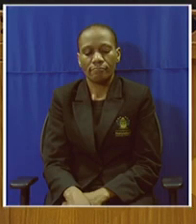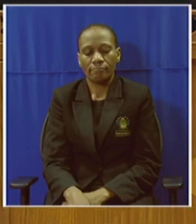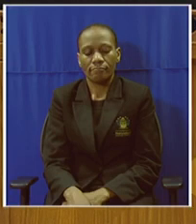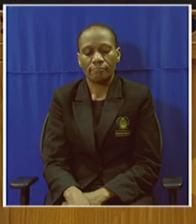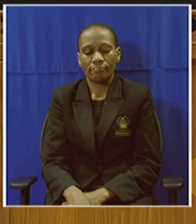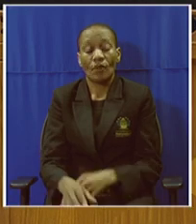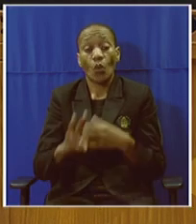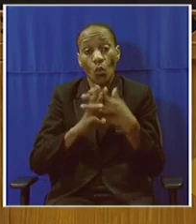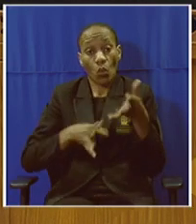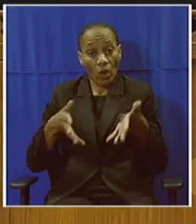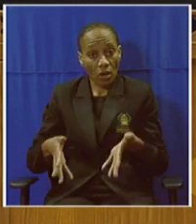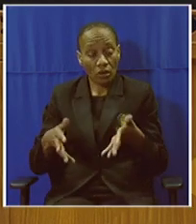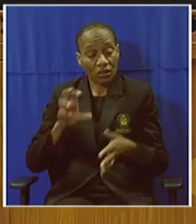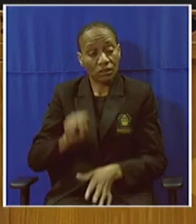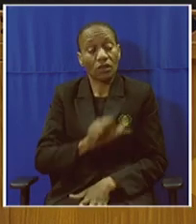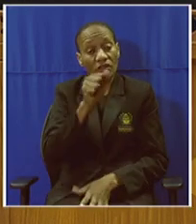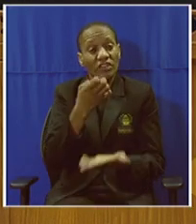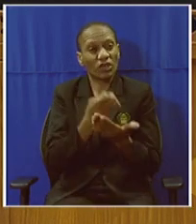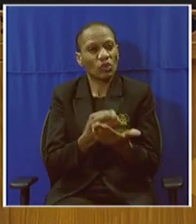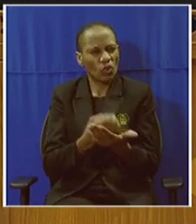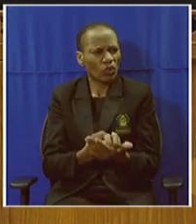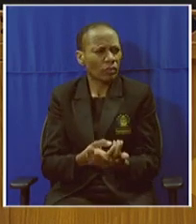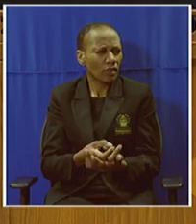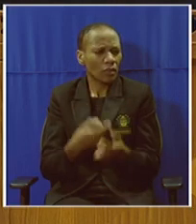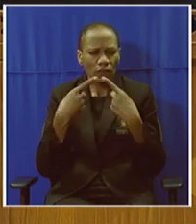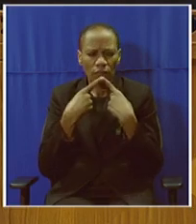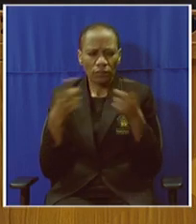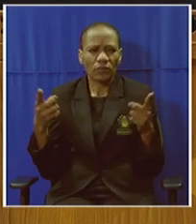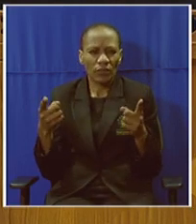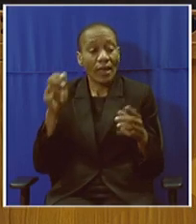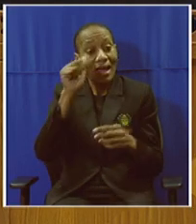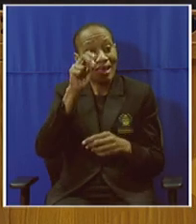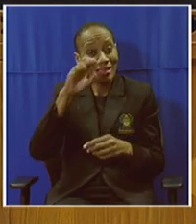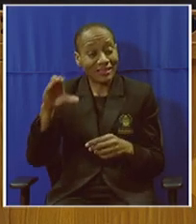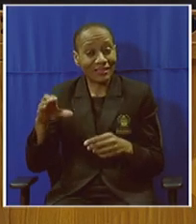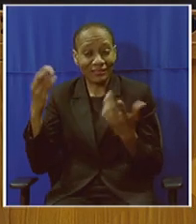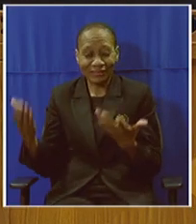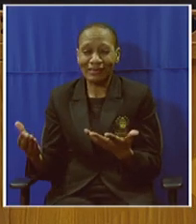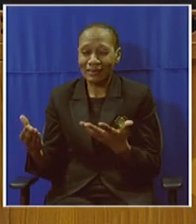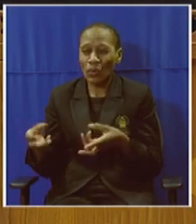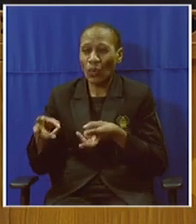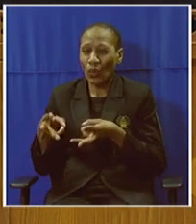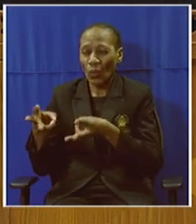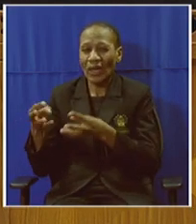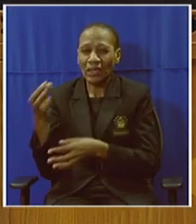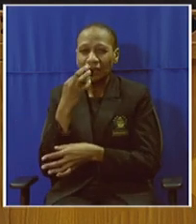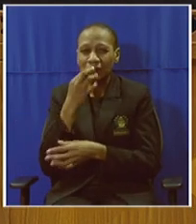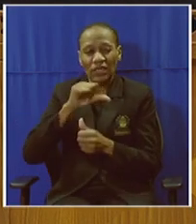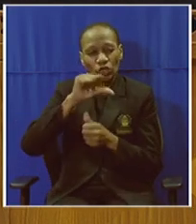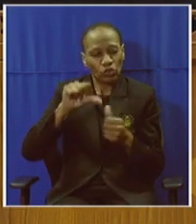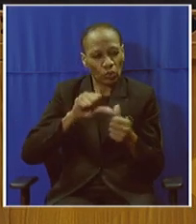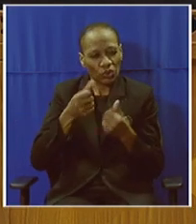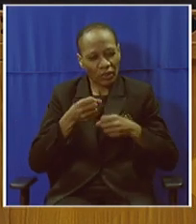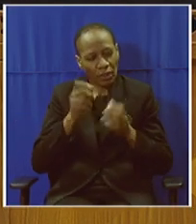This week, the South African economy was dealt yet another blow by the ANC's dogmatic adherence to socialist